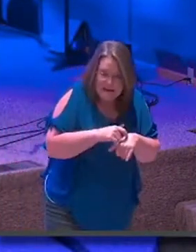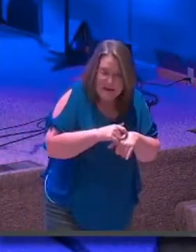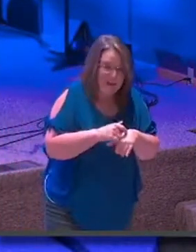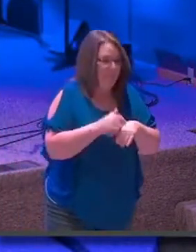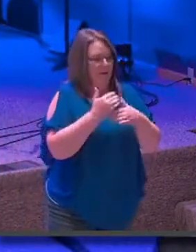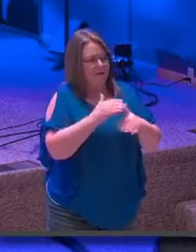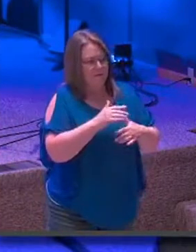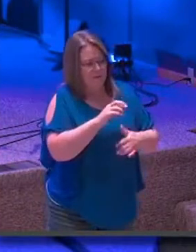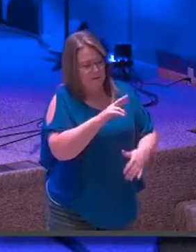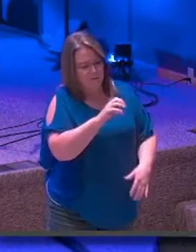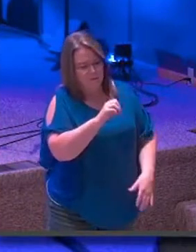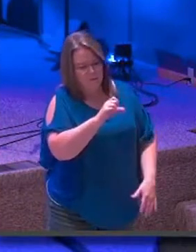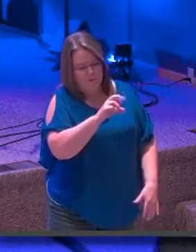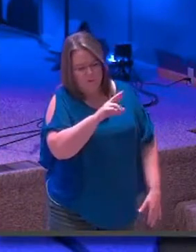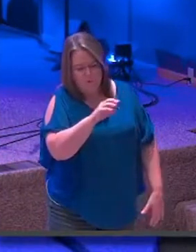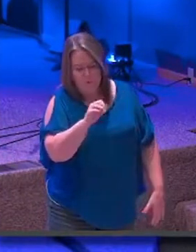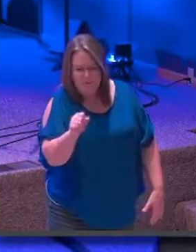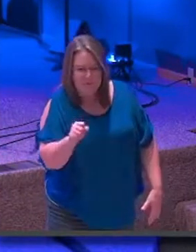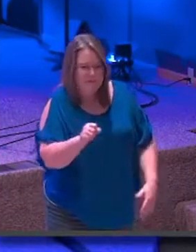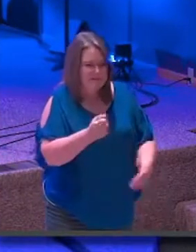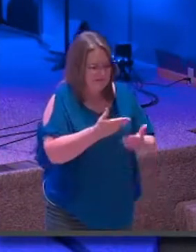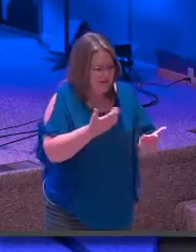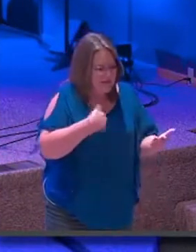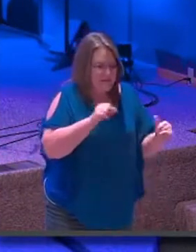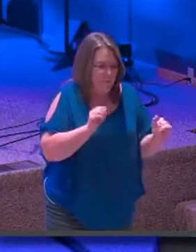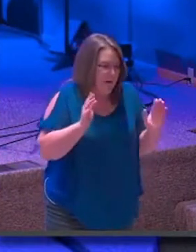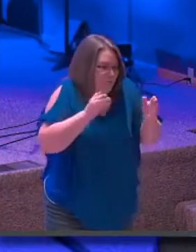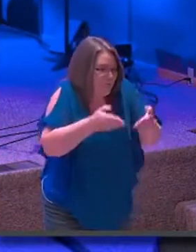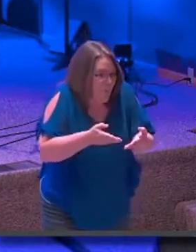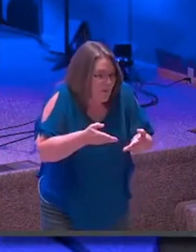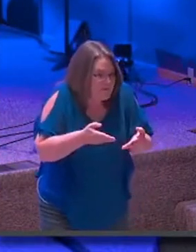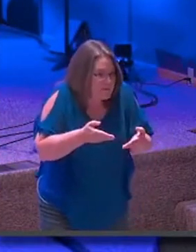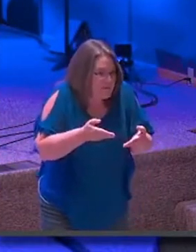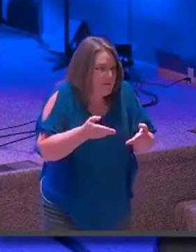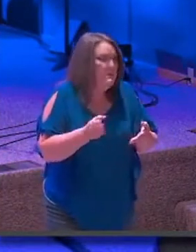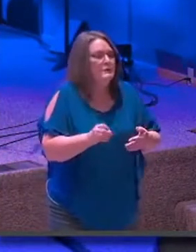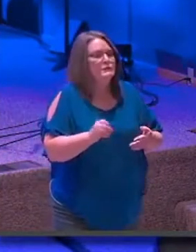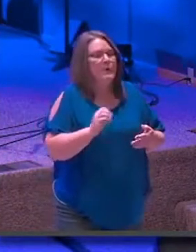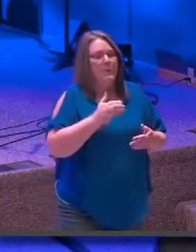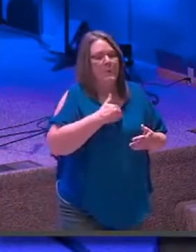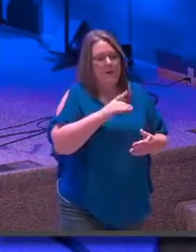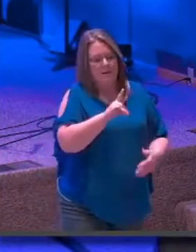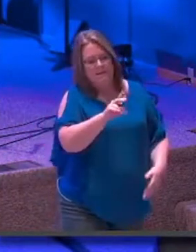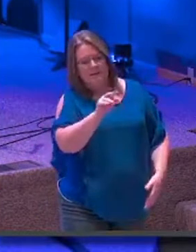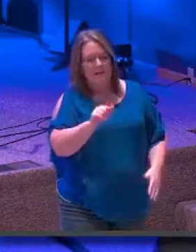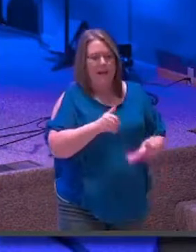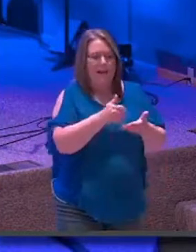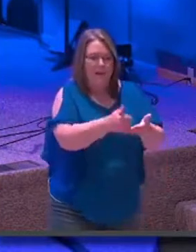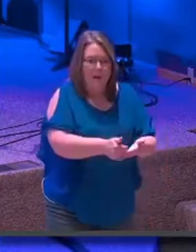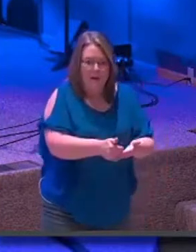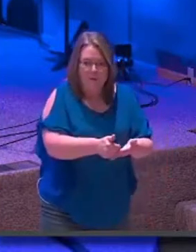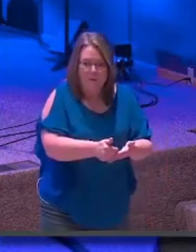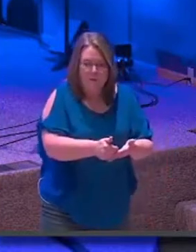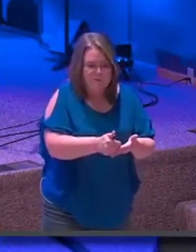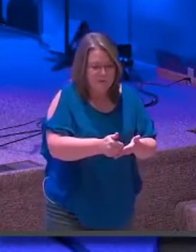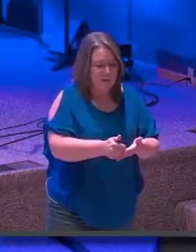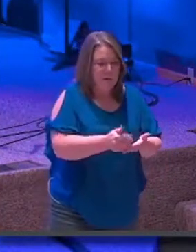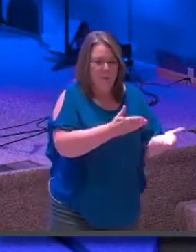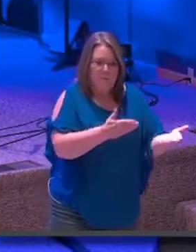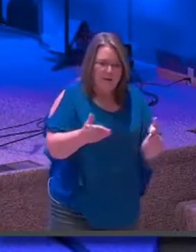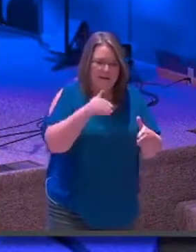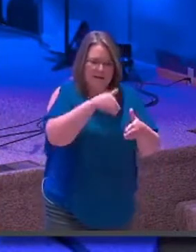resource, only so many things that we can focus on. So our DNA helps bring those things into focus. We call those things